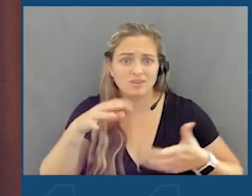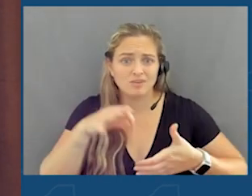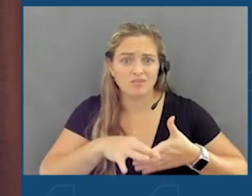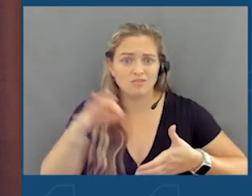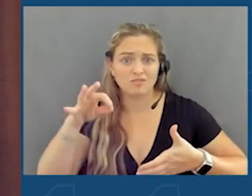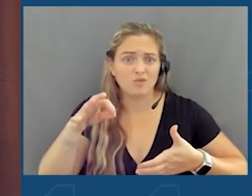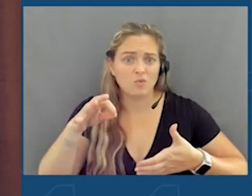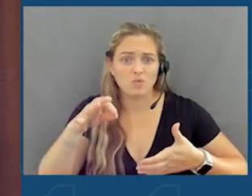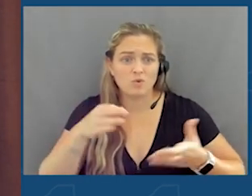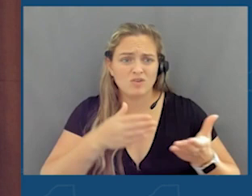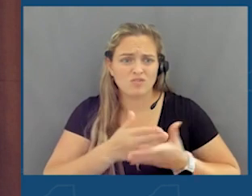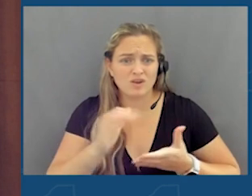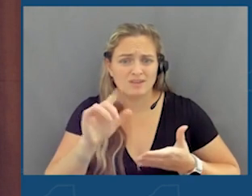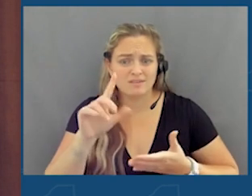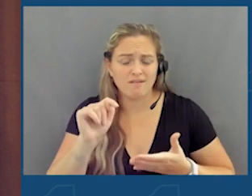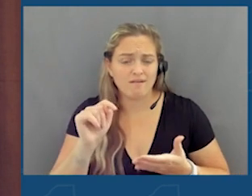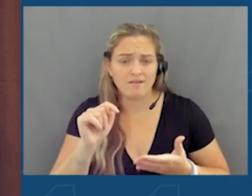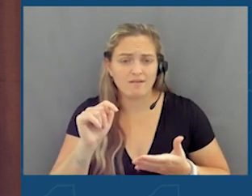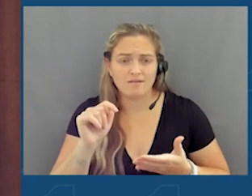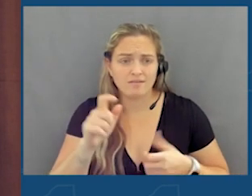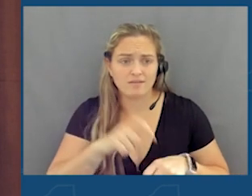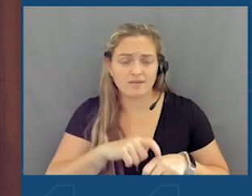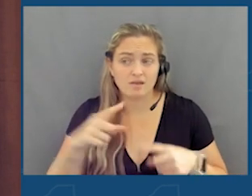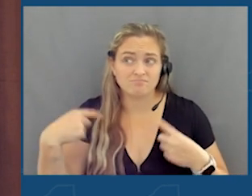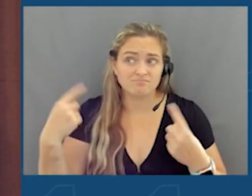ago. At the time, since then,